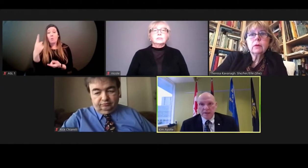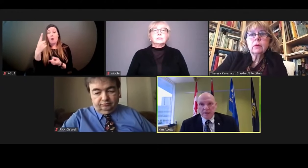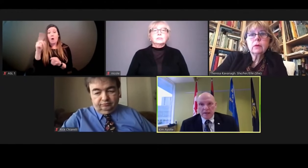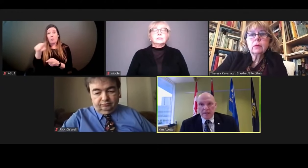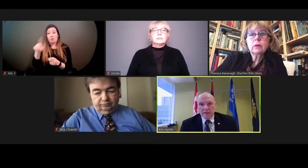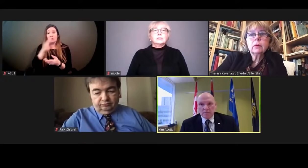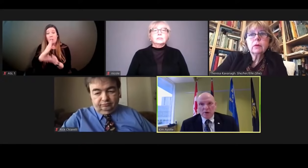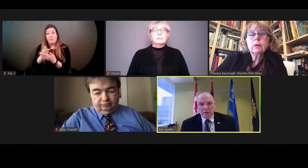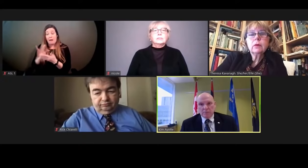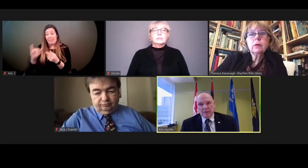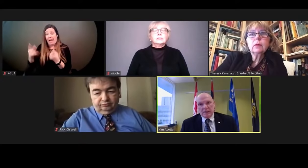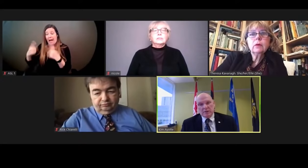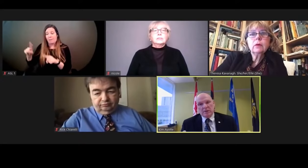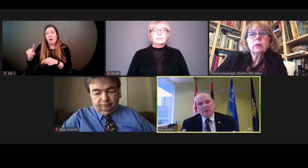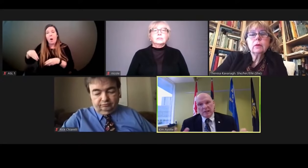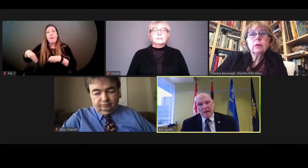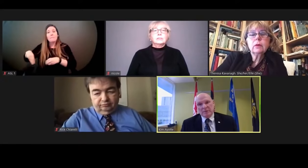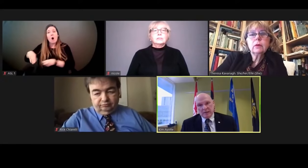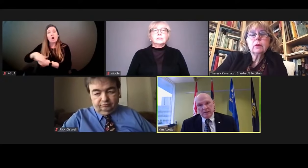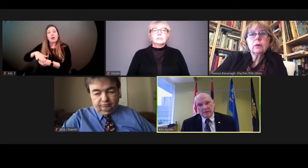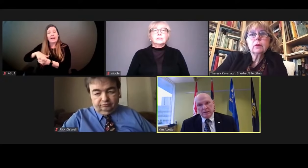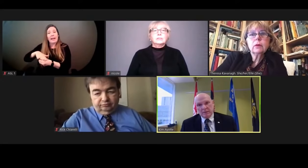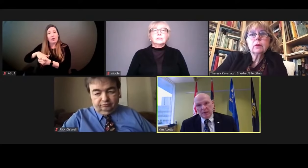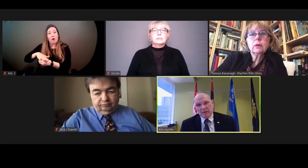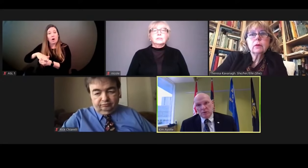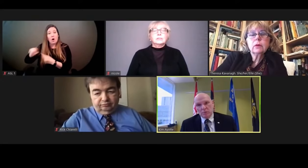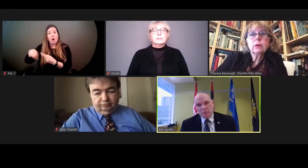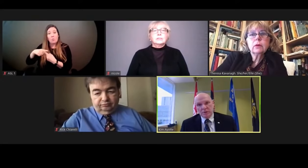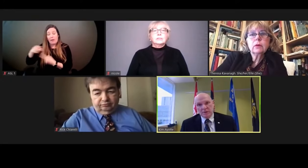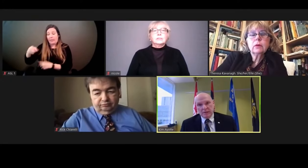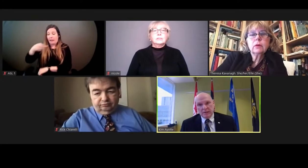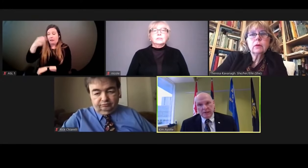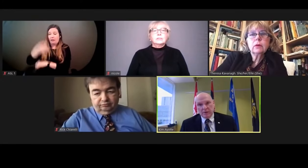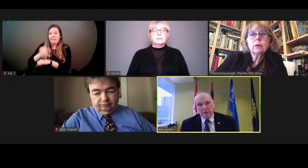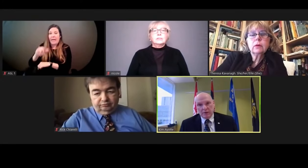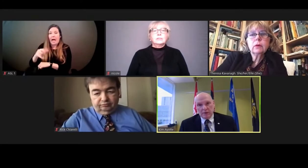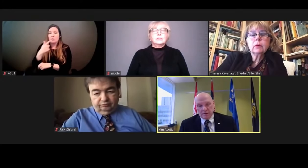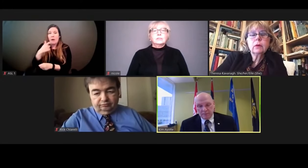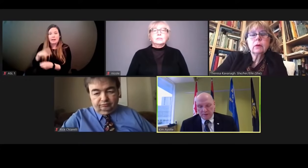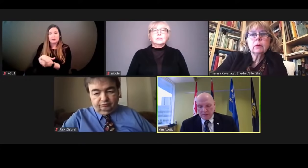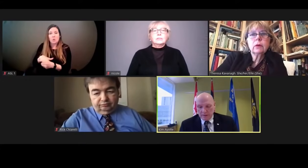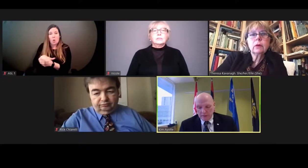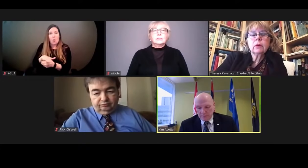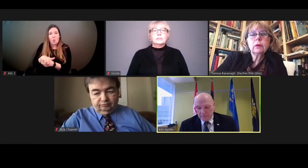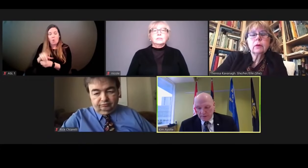market. And the market, when they started collapsing the red zone, which is the area